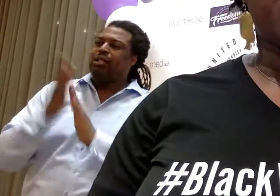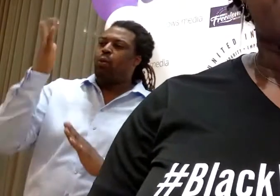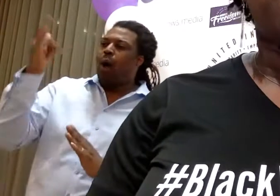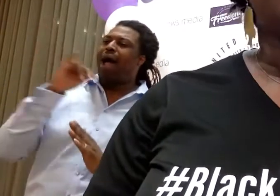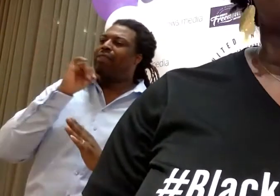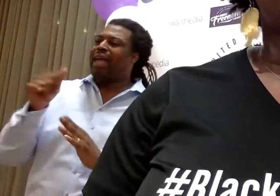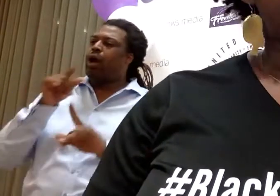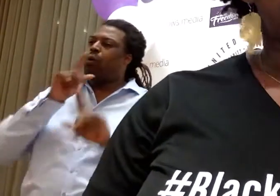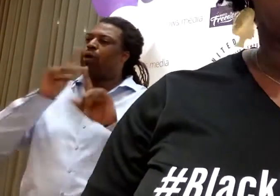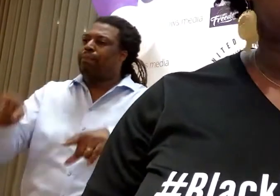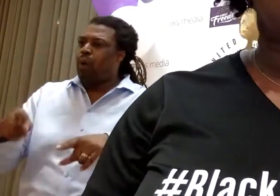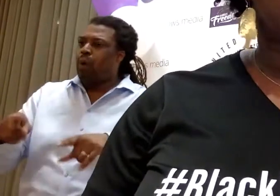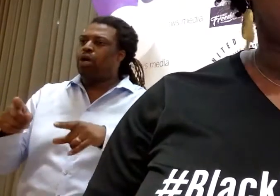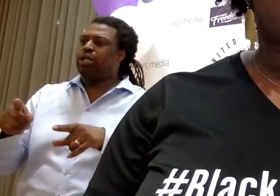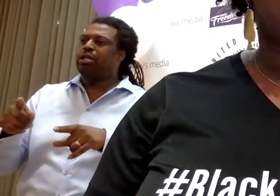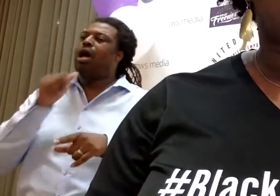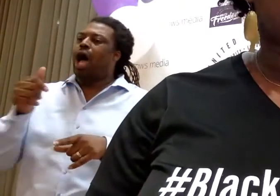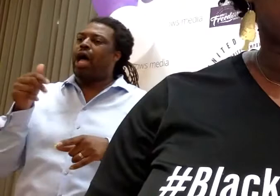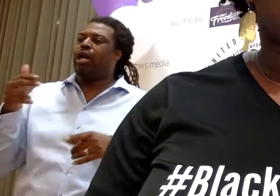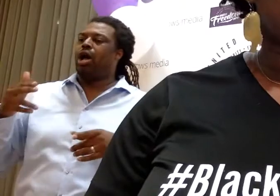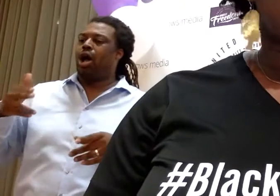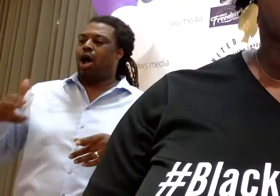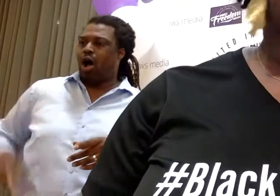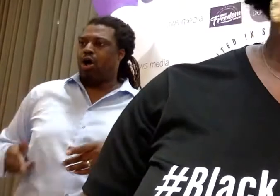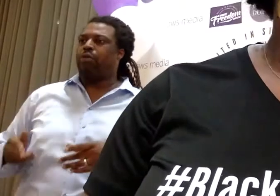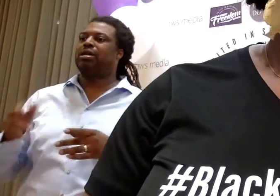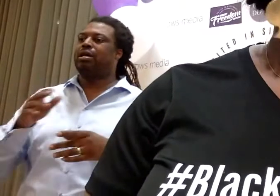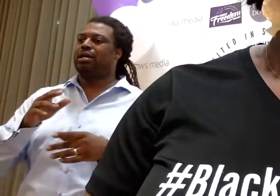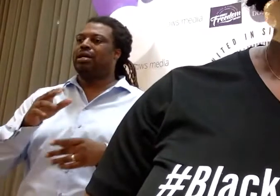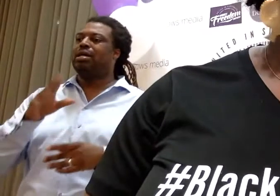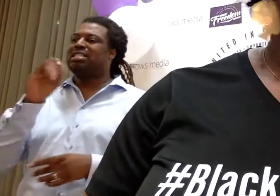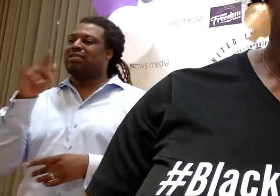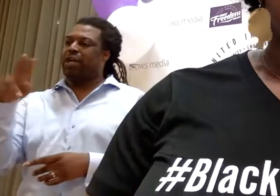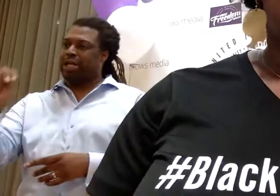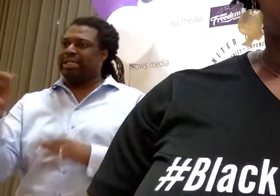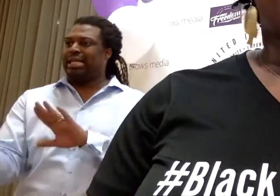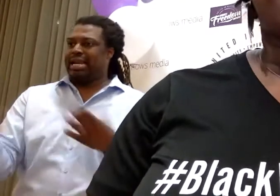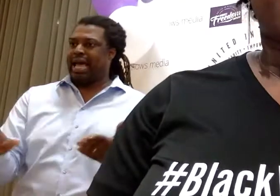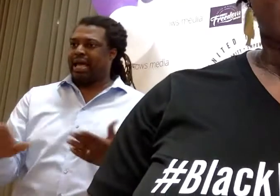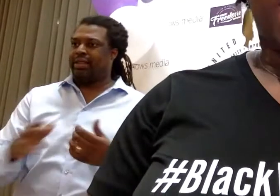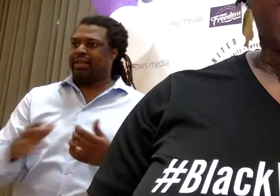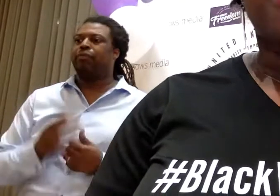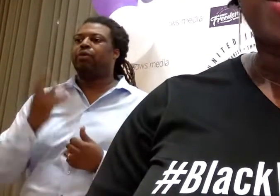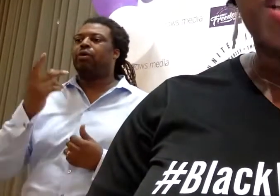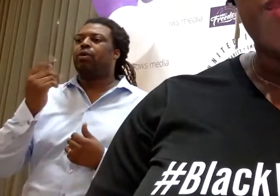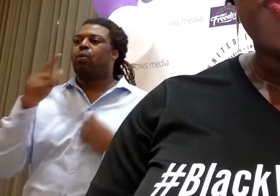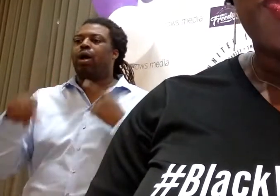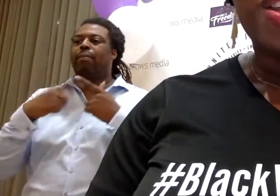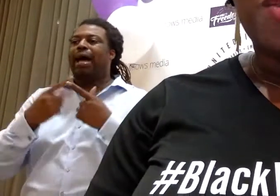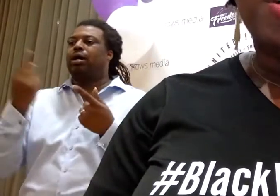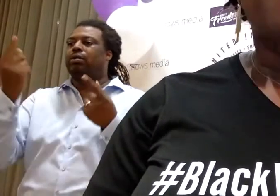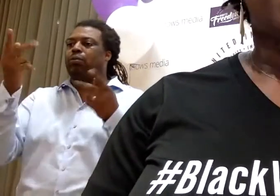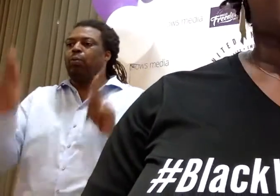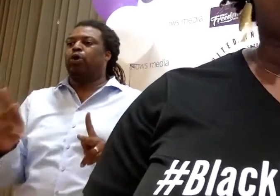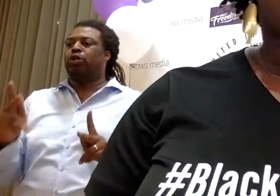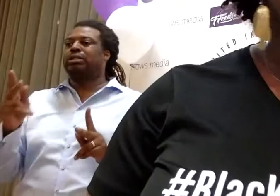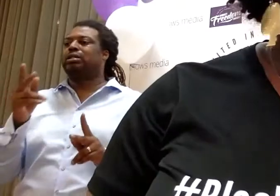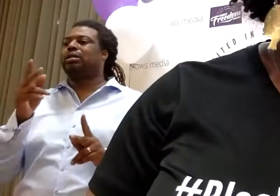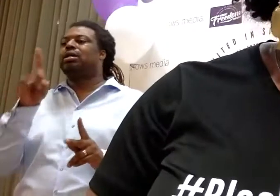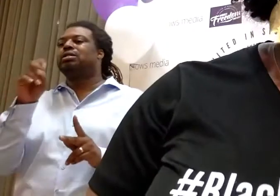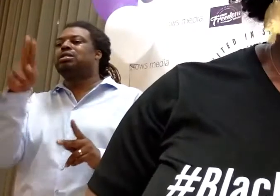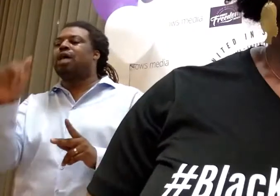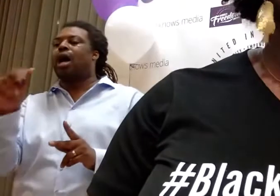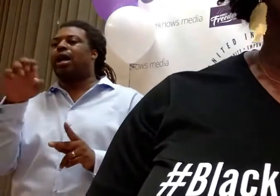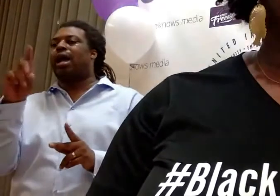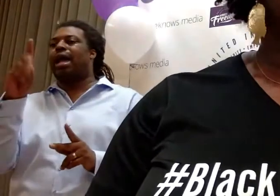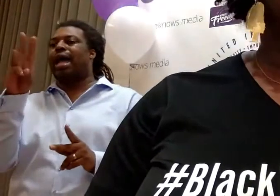of unarmed civilians to the Justice Department? What if Kamala Harris was governor of California? What if Donna